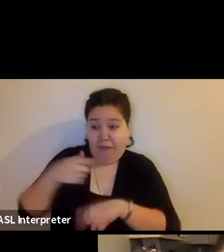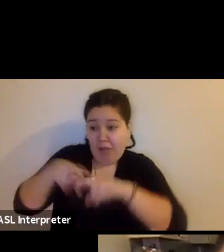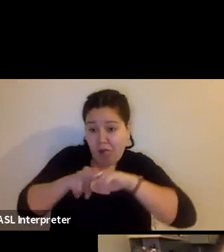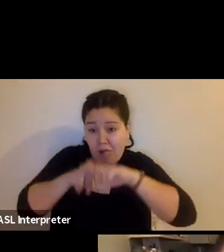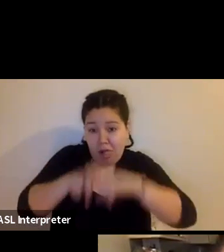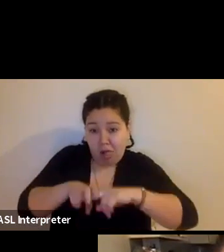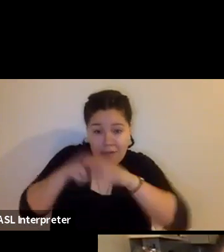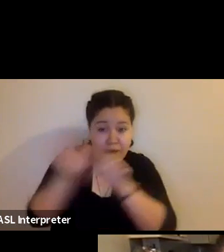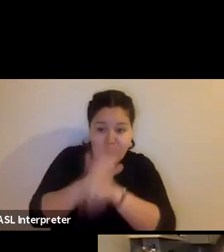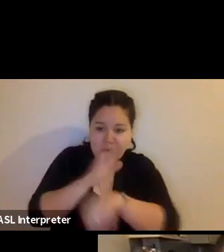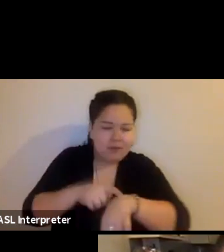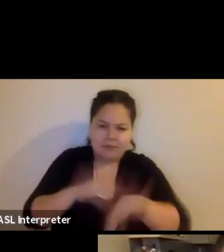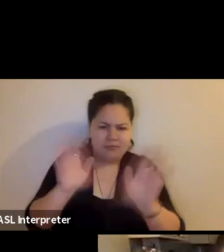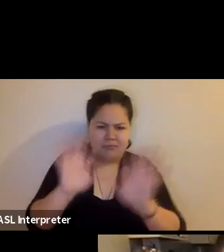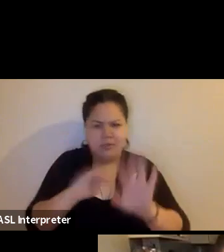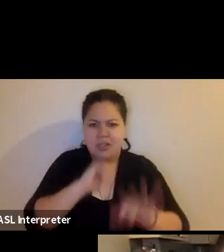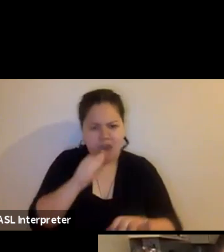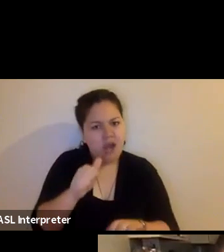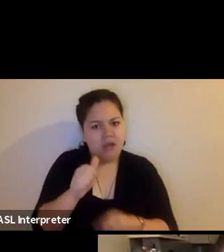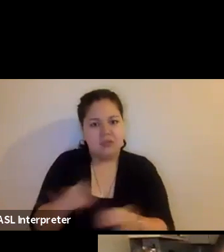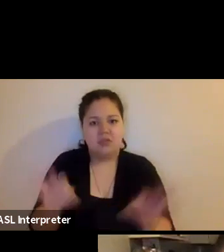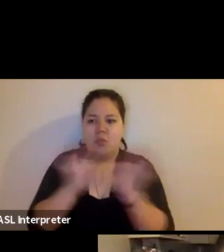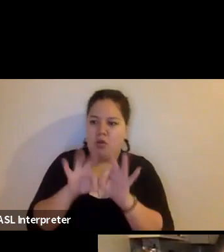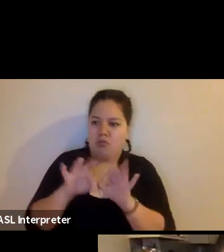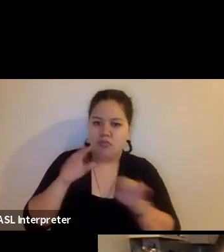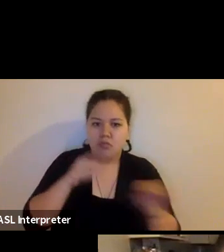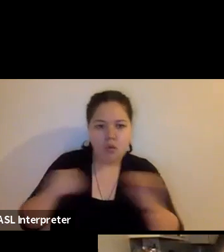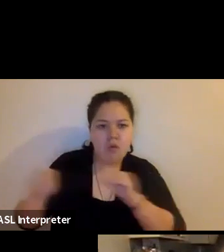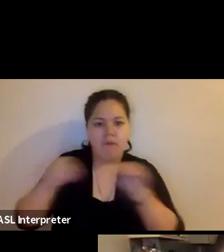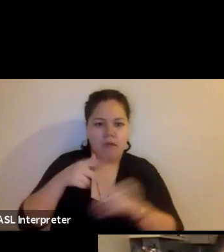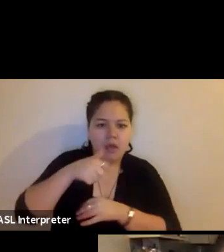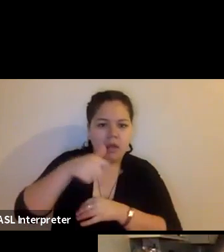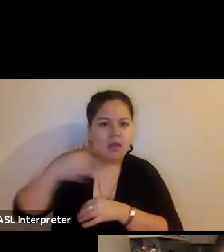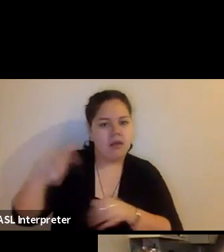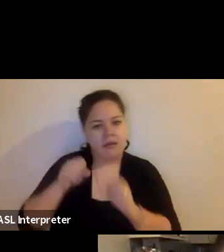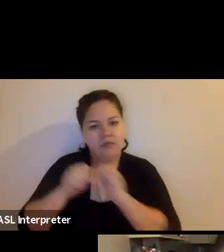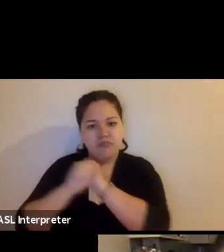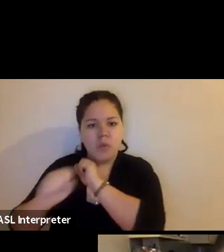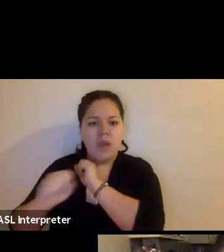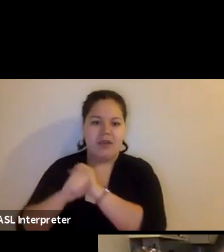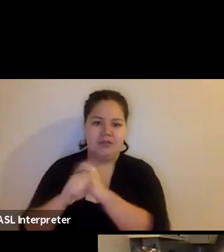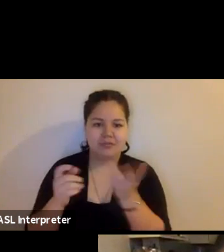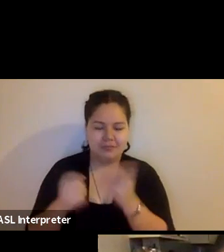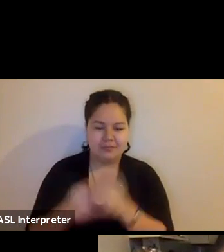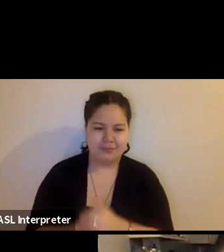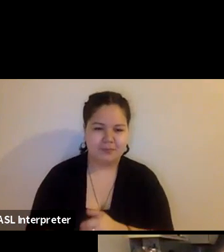still. Well, people who are watching us aren't, we don't see them. And that